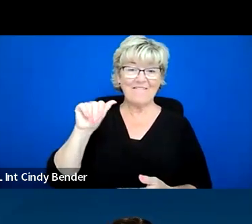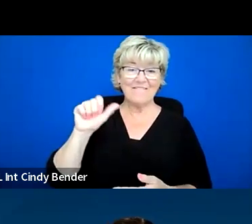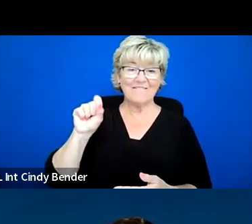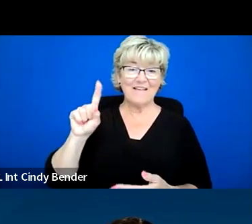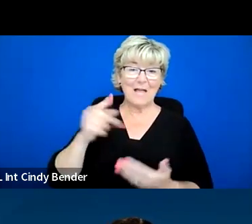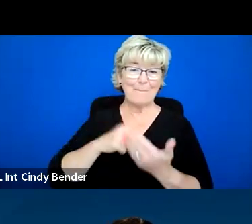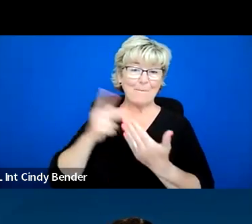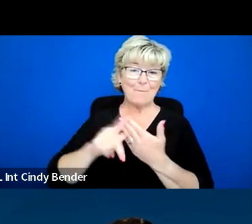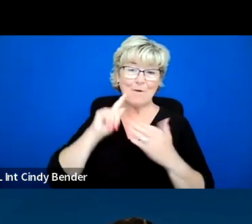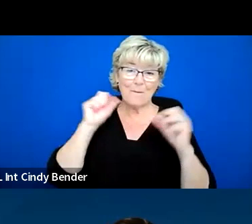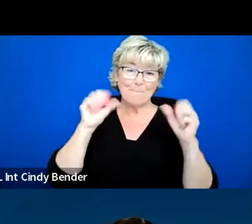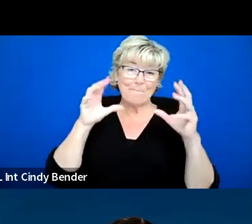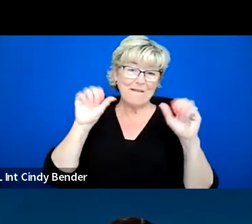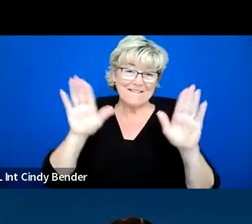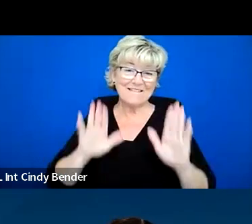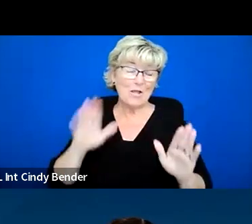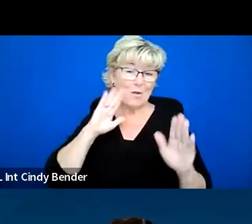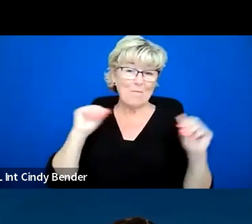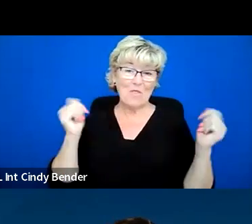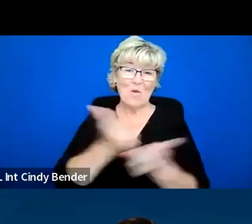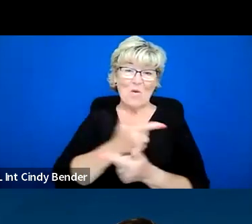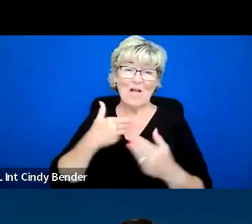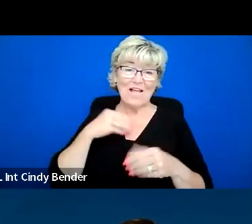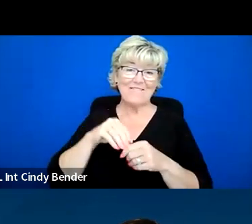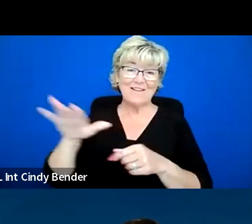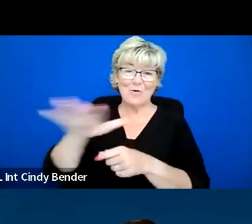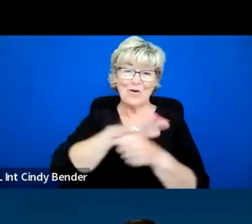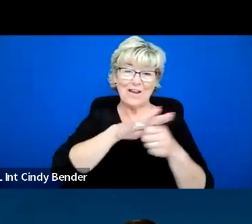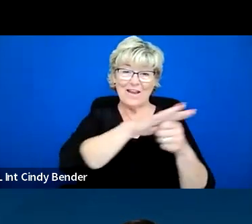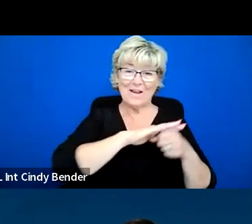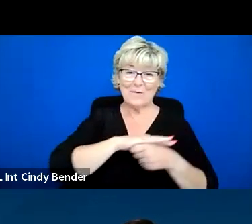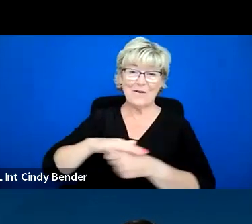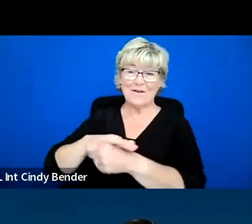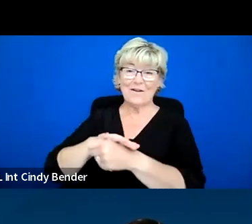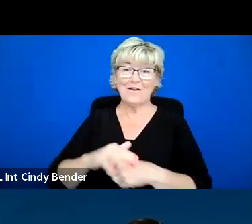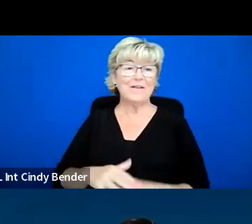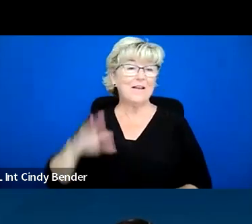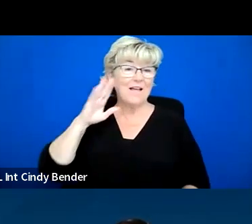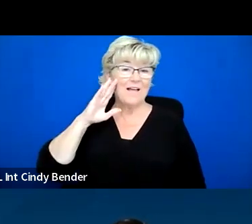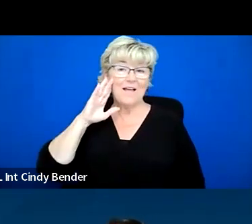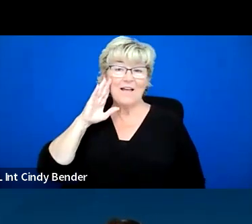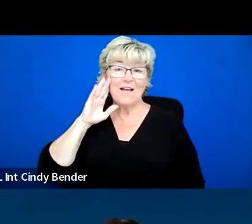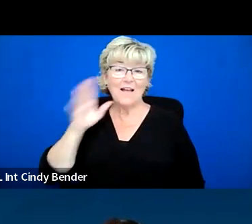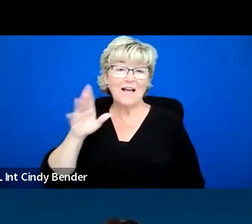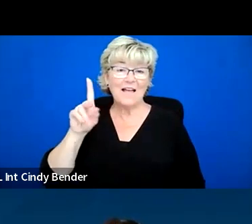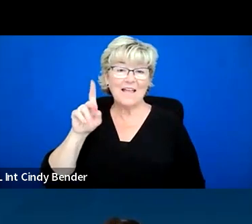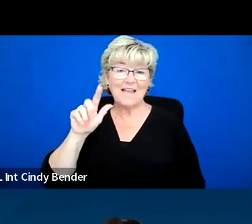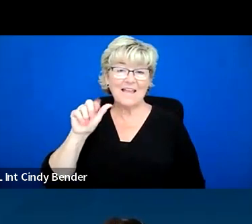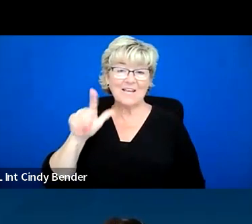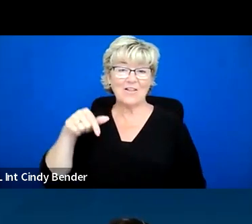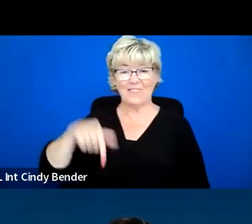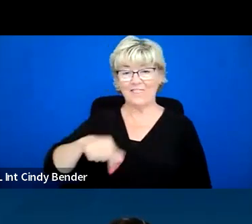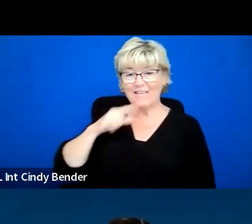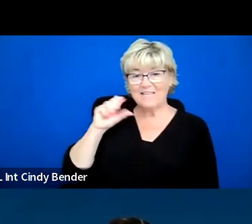everyone has them in their areas. Kendall, this is Sadie. Thank you. I love how you identified